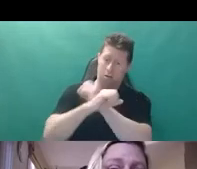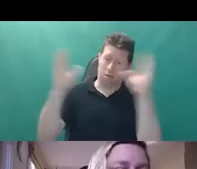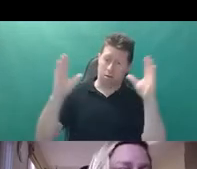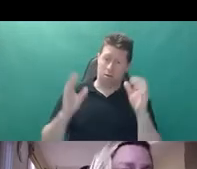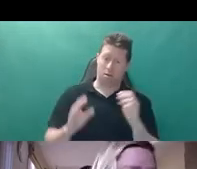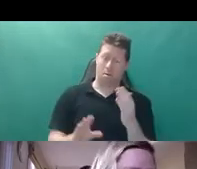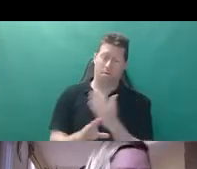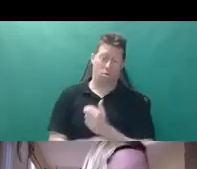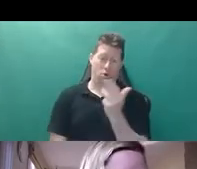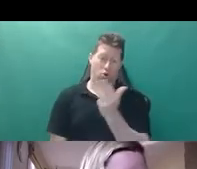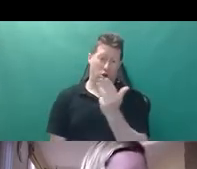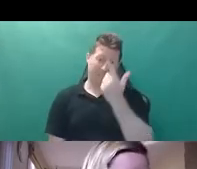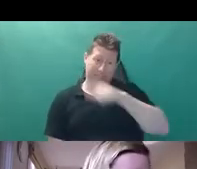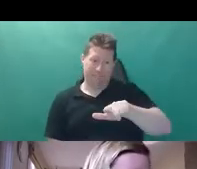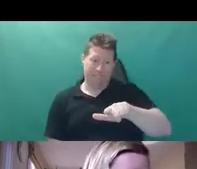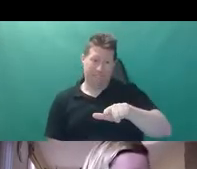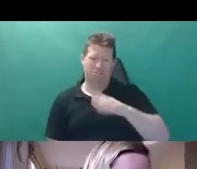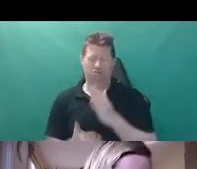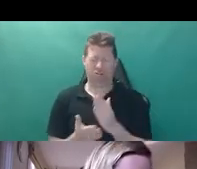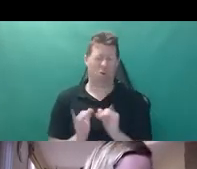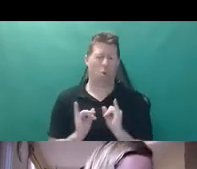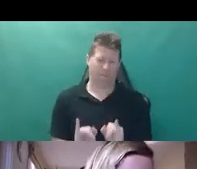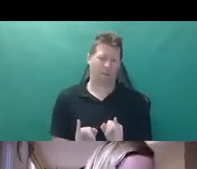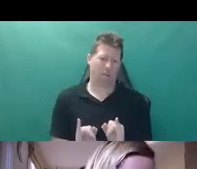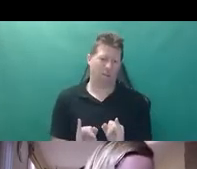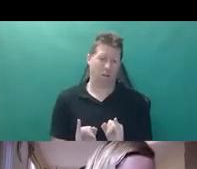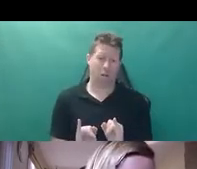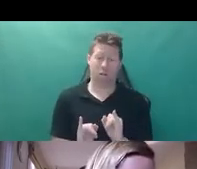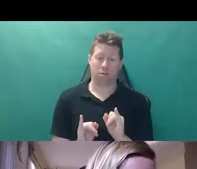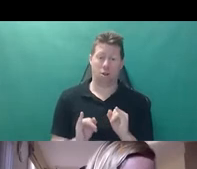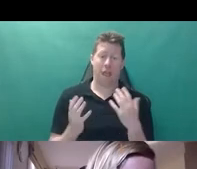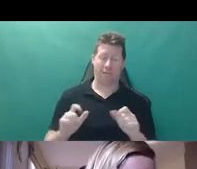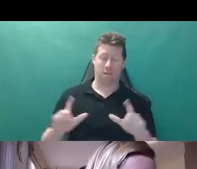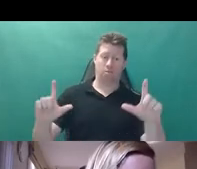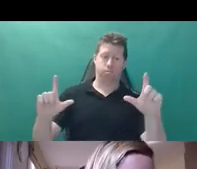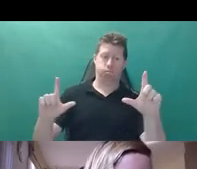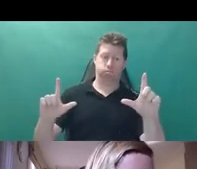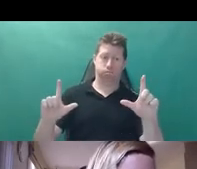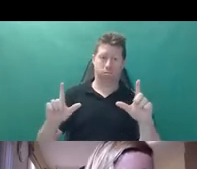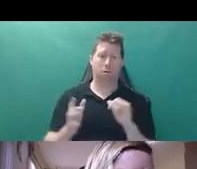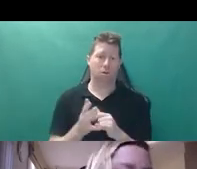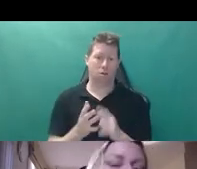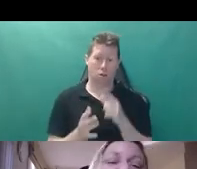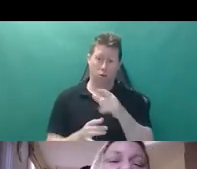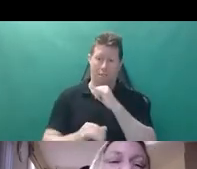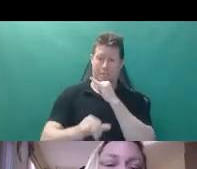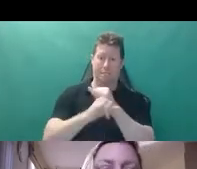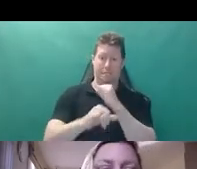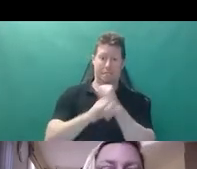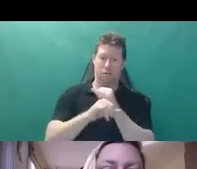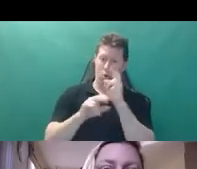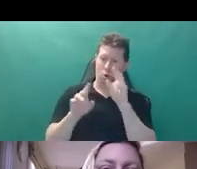the 1970s things were pretty bad. So we've just got some images so people will have an understanding of what an institution is